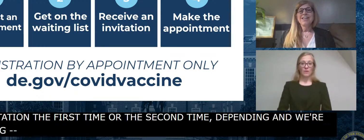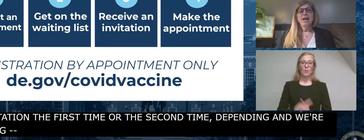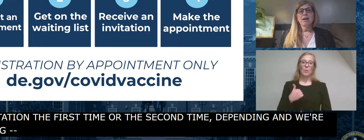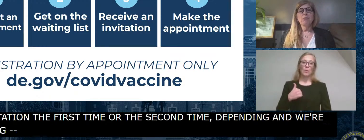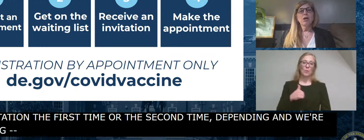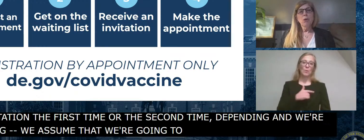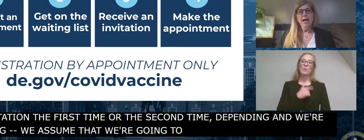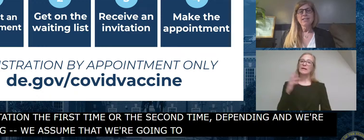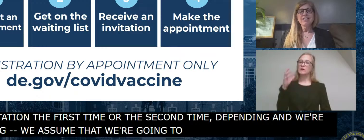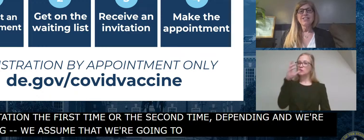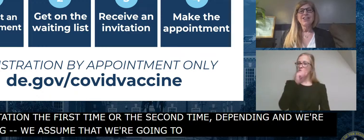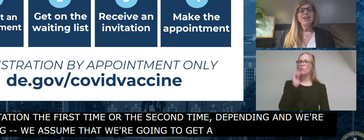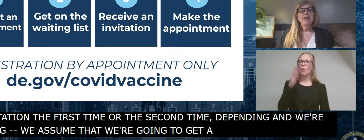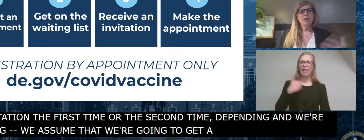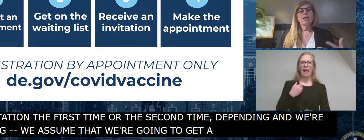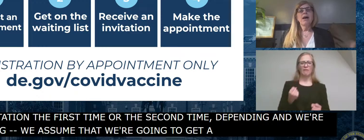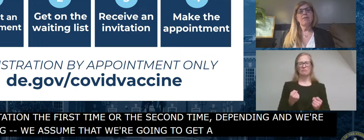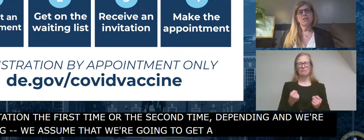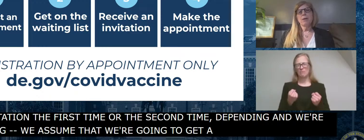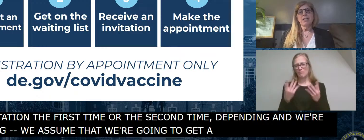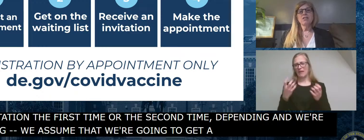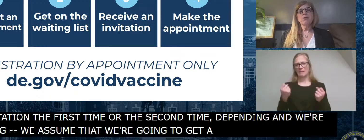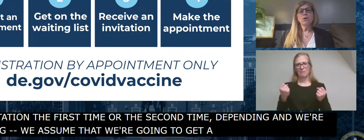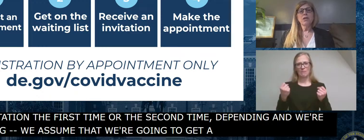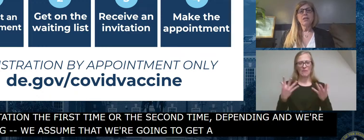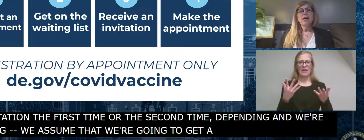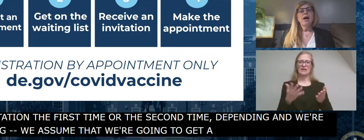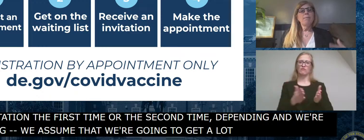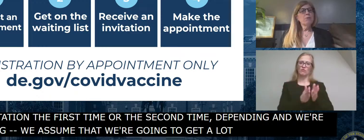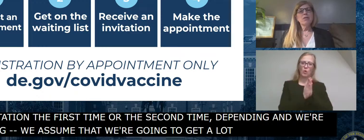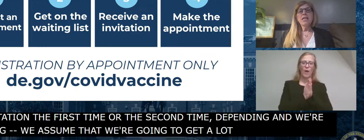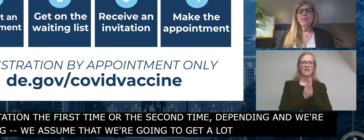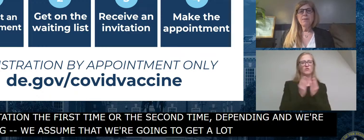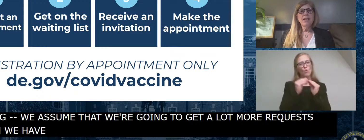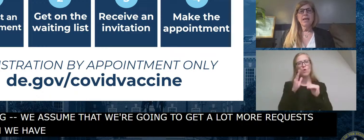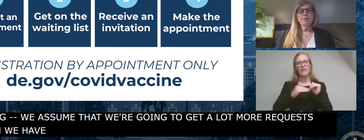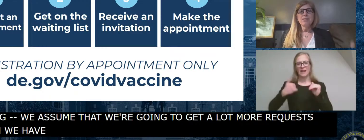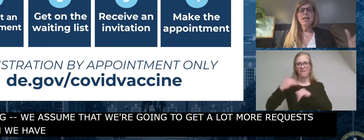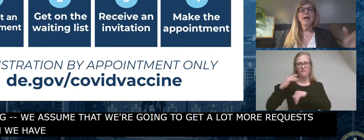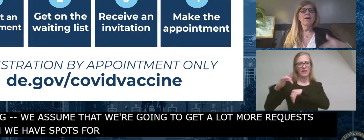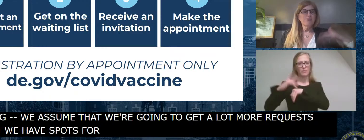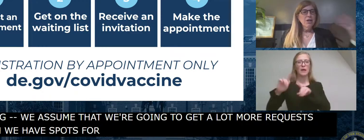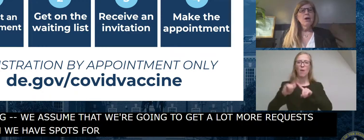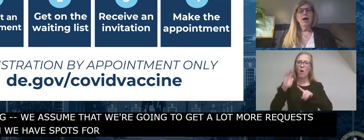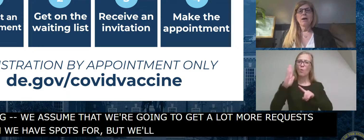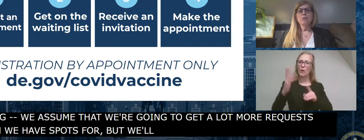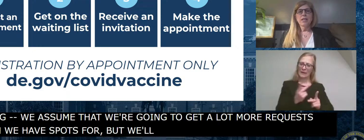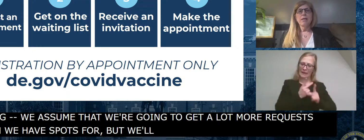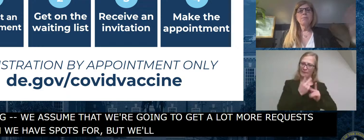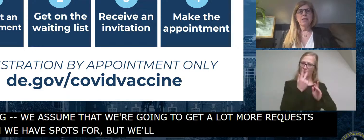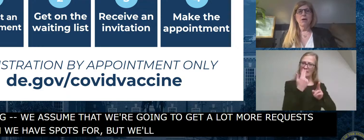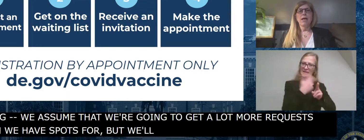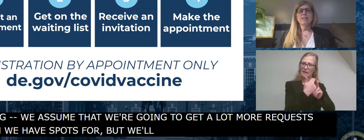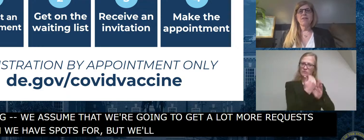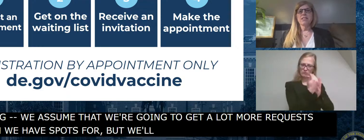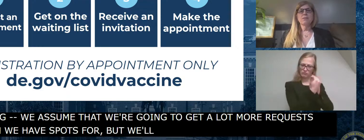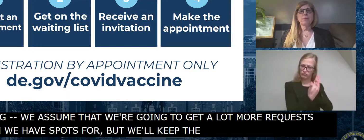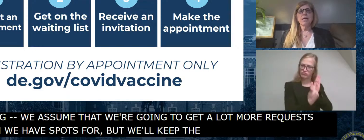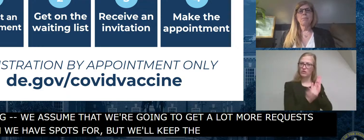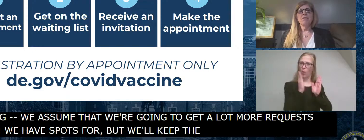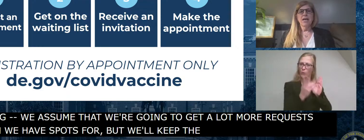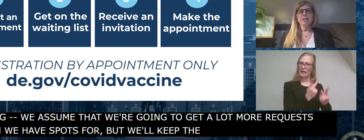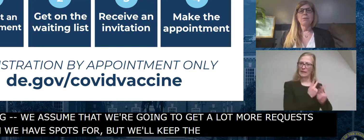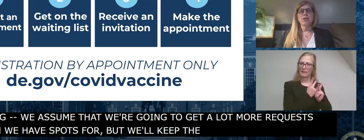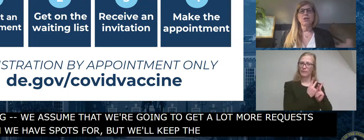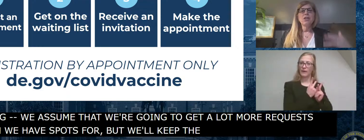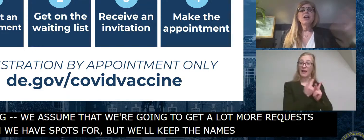more requests than we have spots for, but we'll keep the names, and we'll keep, as events